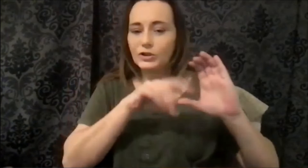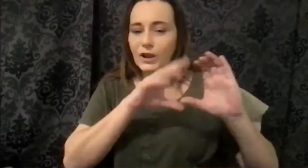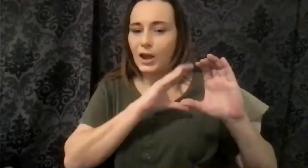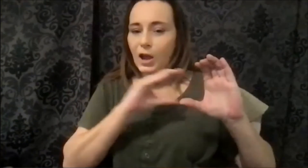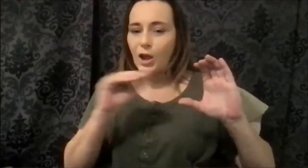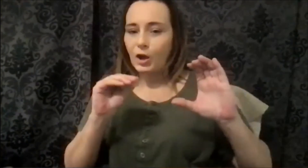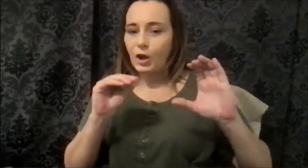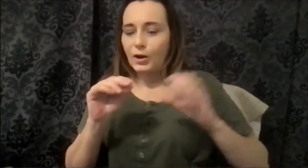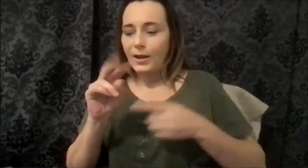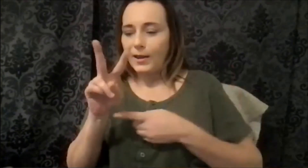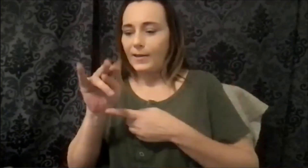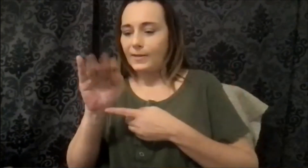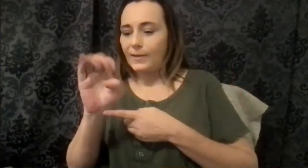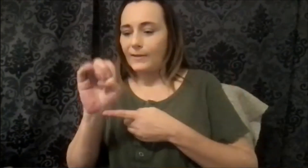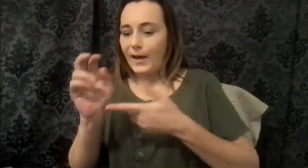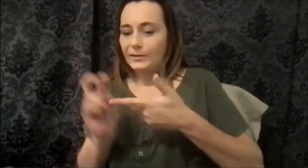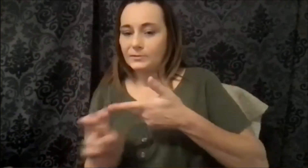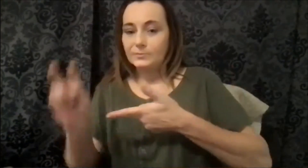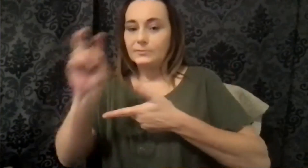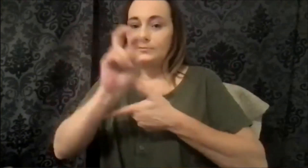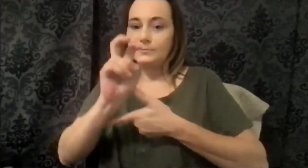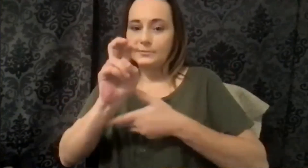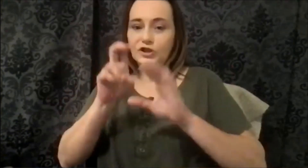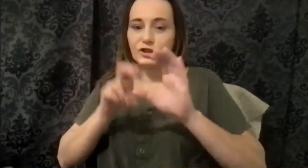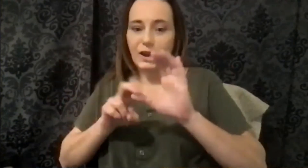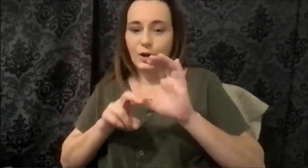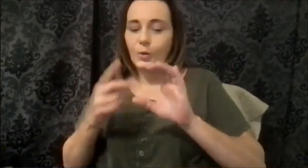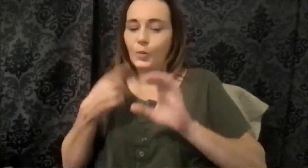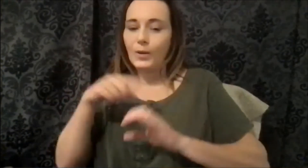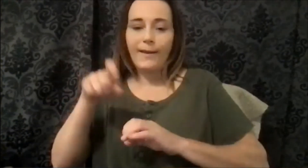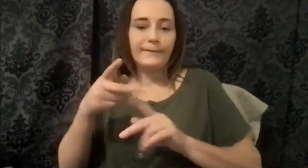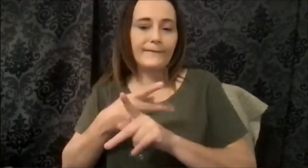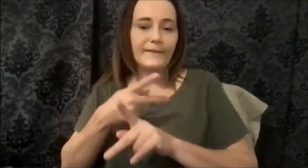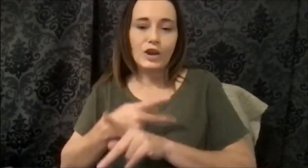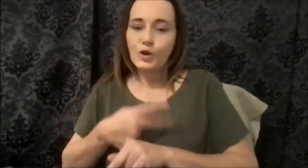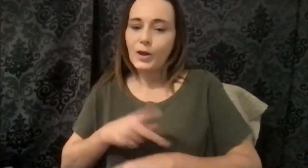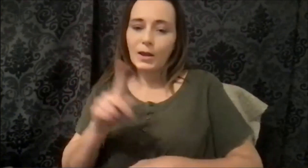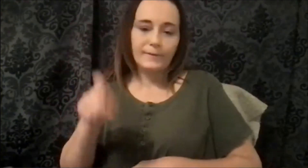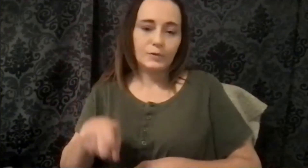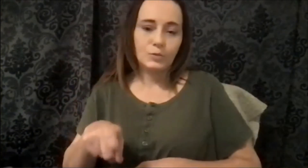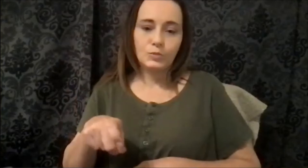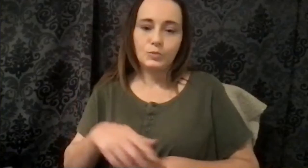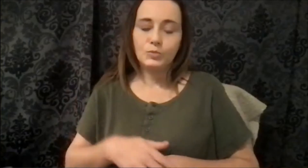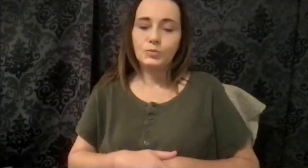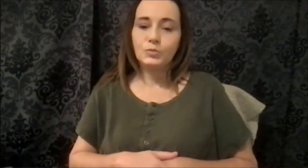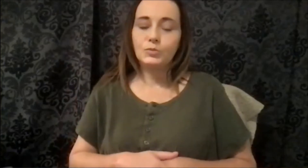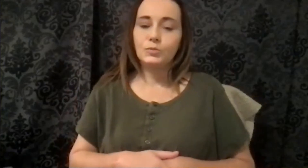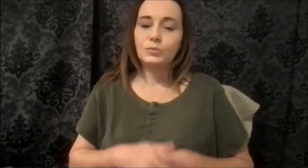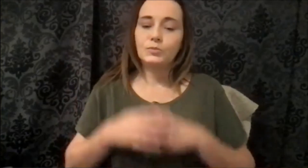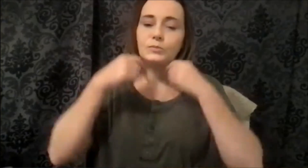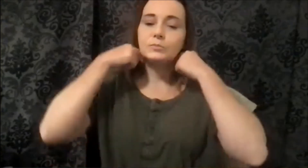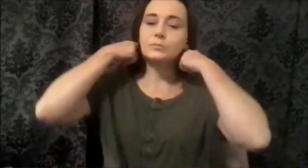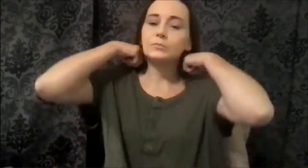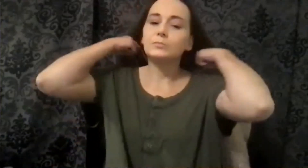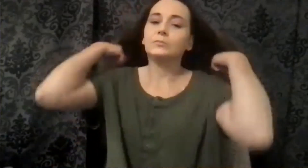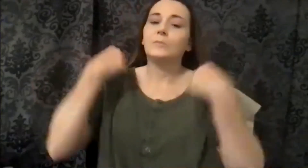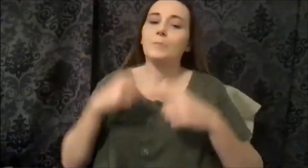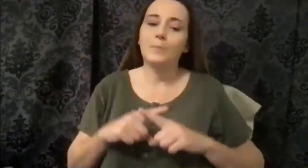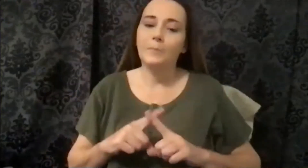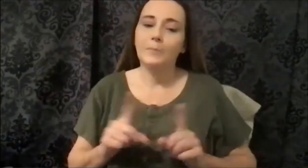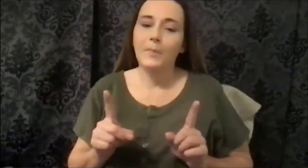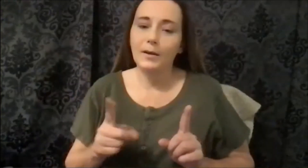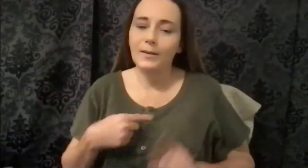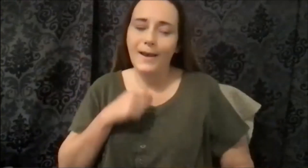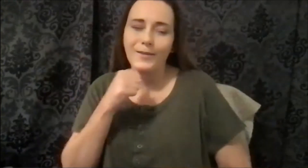to be chair. Anyway, we would have to figure it out. But no, I don't see a